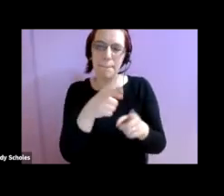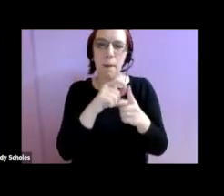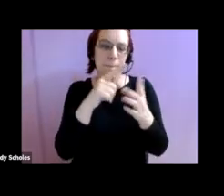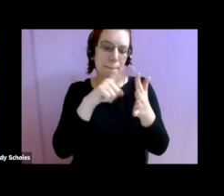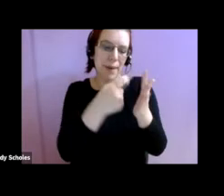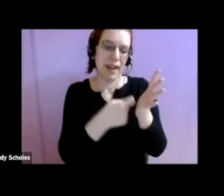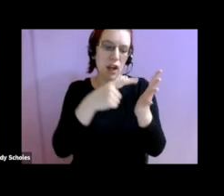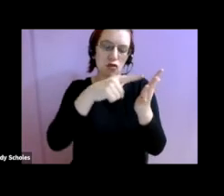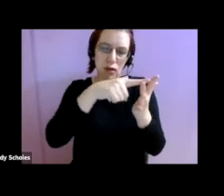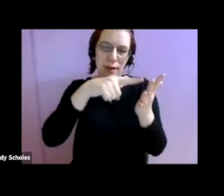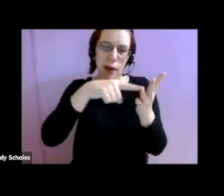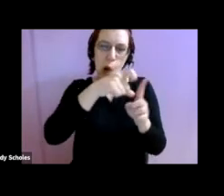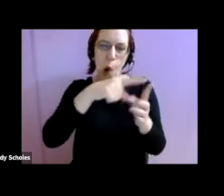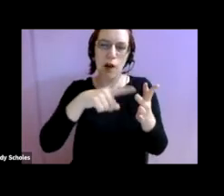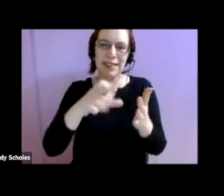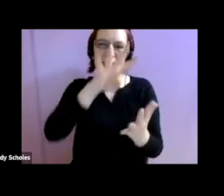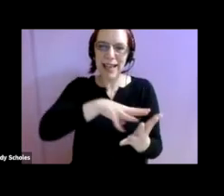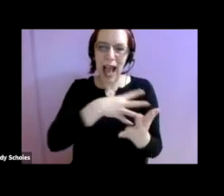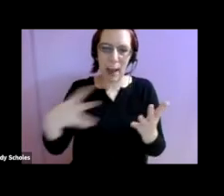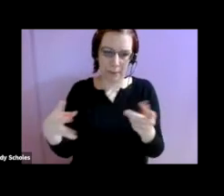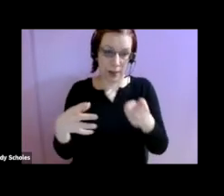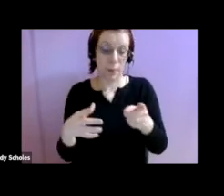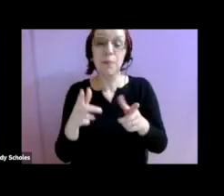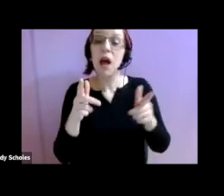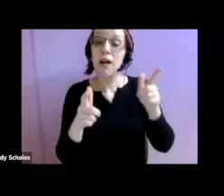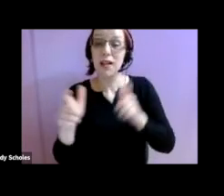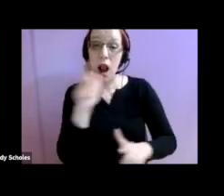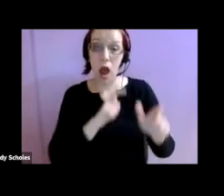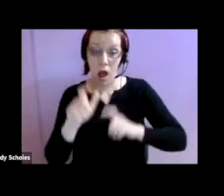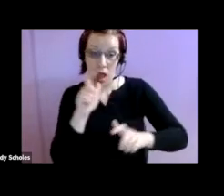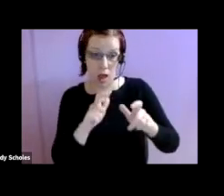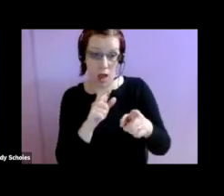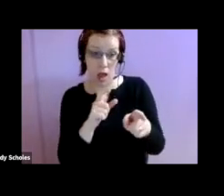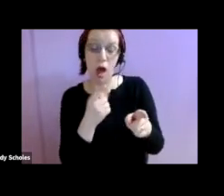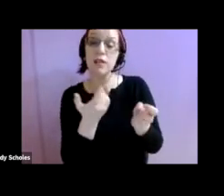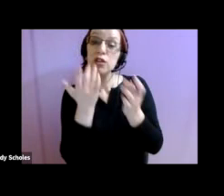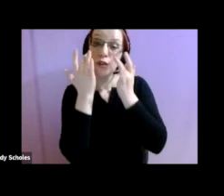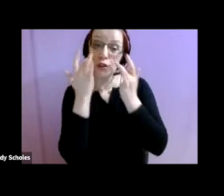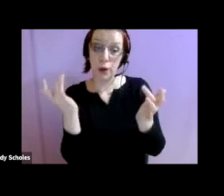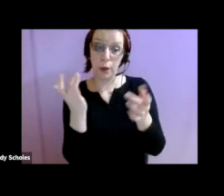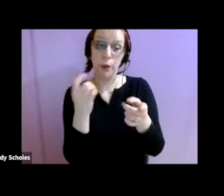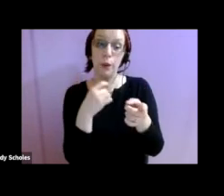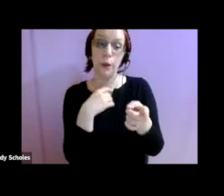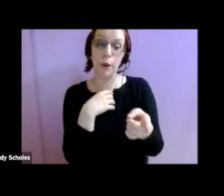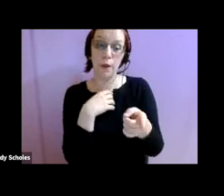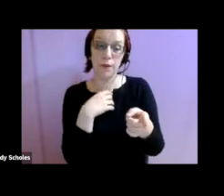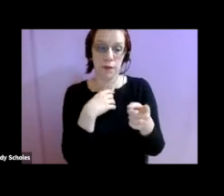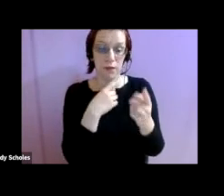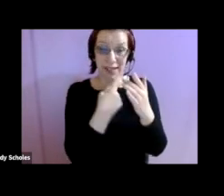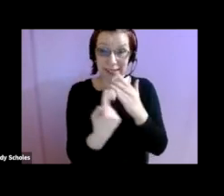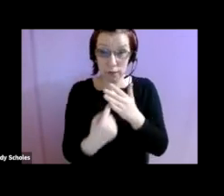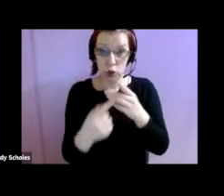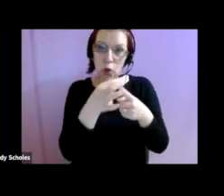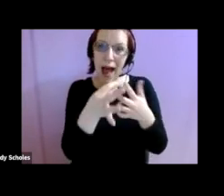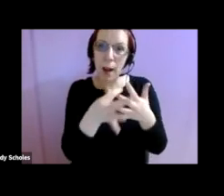chemistry at school, and it's color coded to tell us where the individual elements